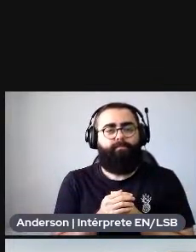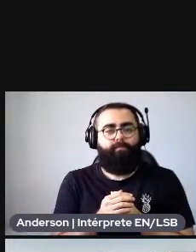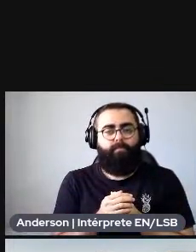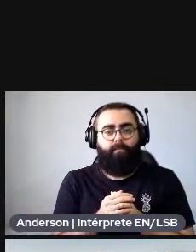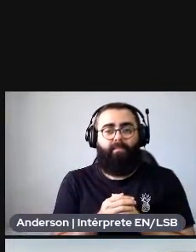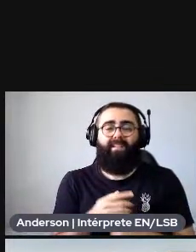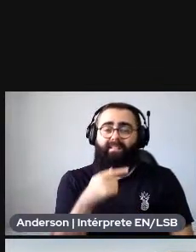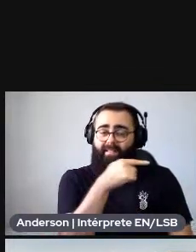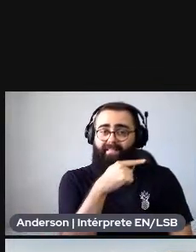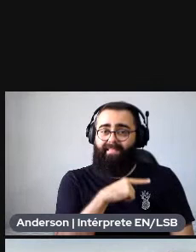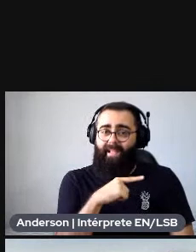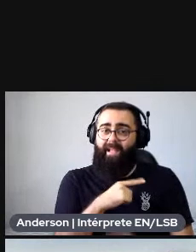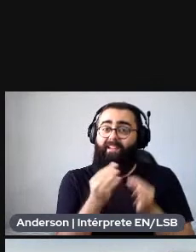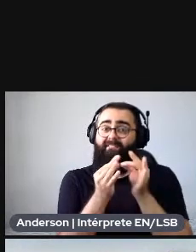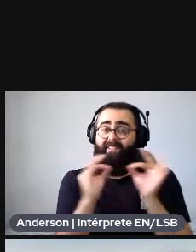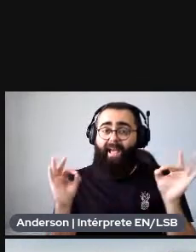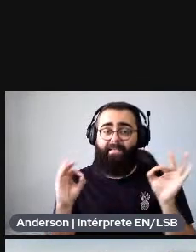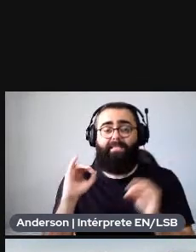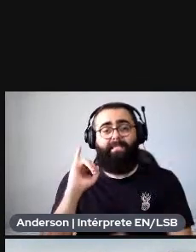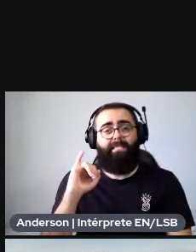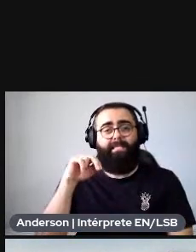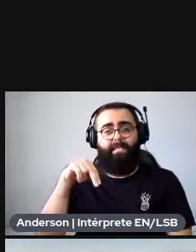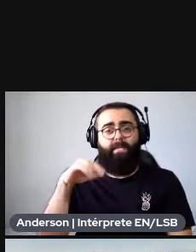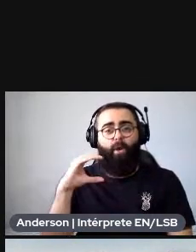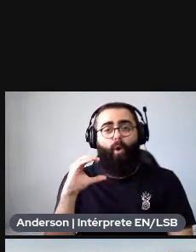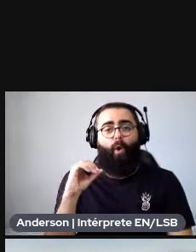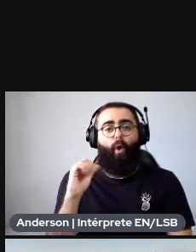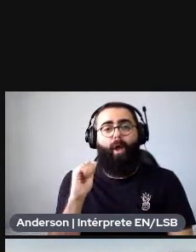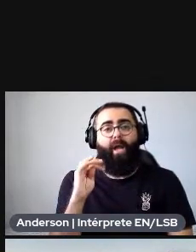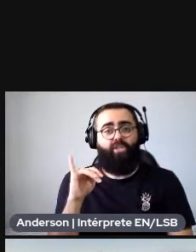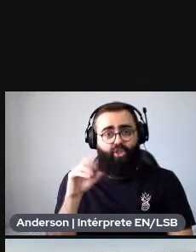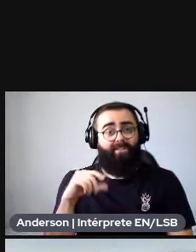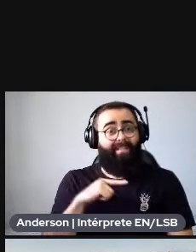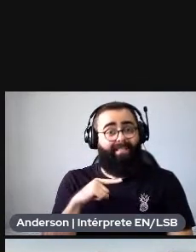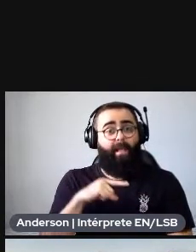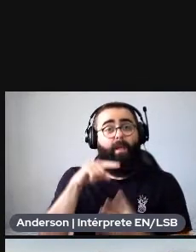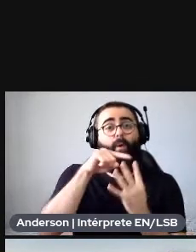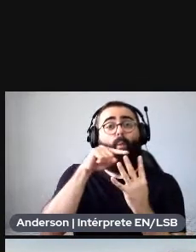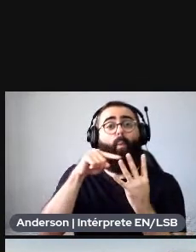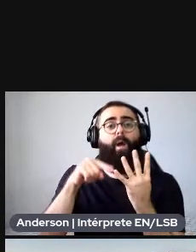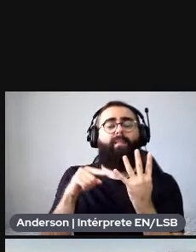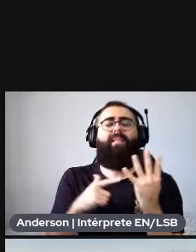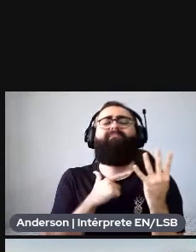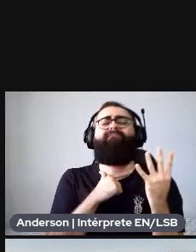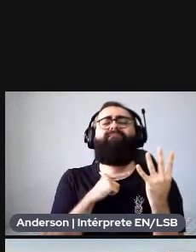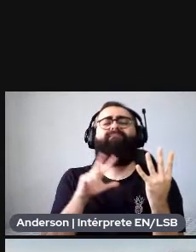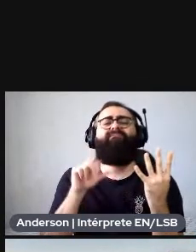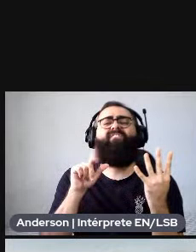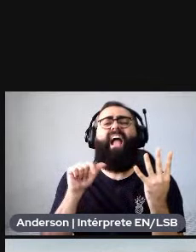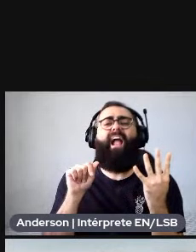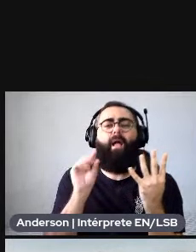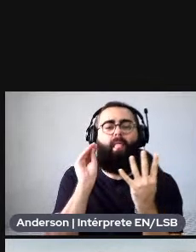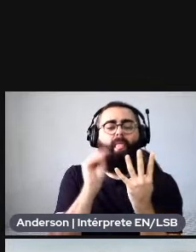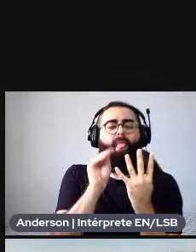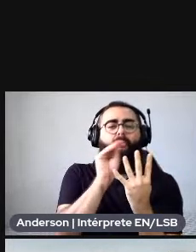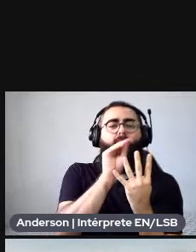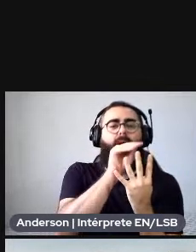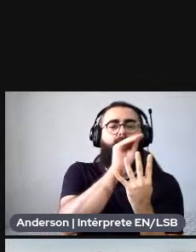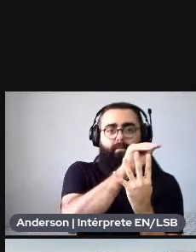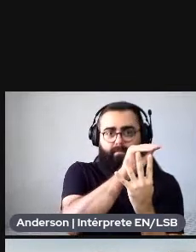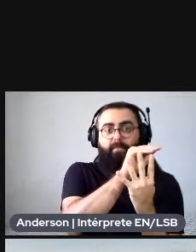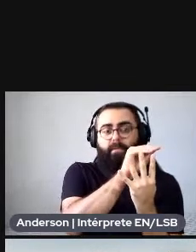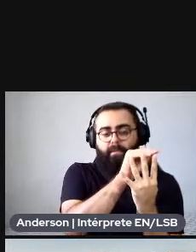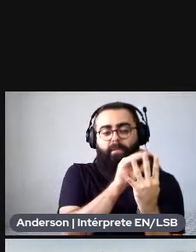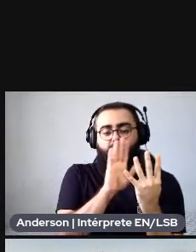inchoative construction with 4 different slots. That the construction can be defined as a semi-schematic